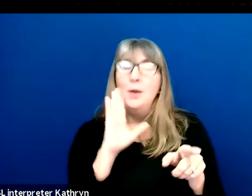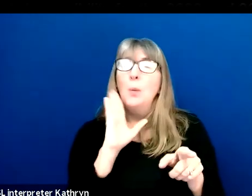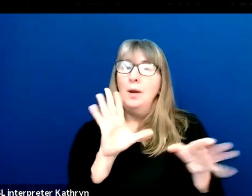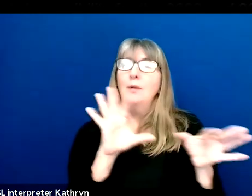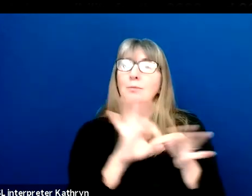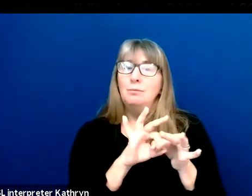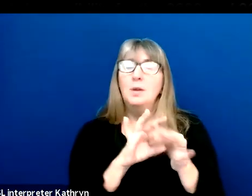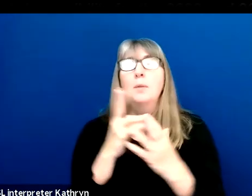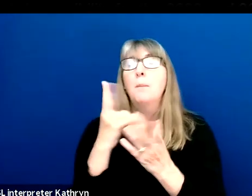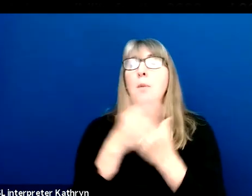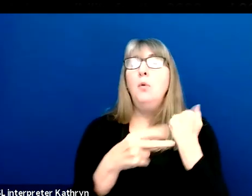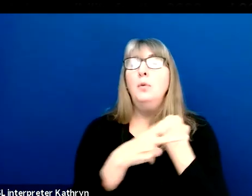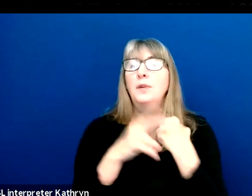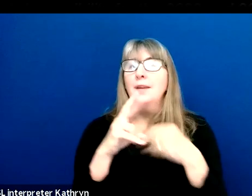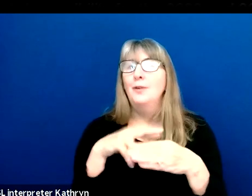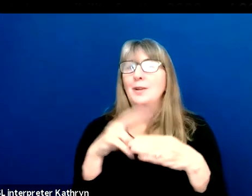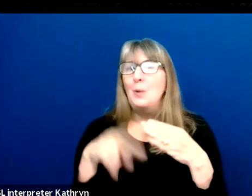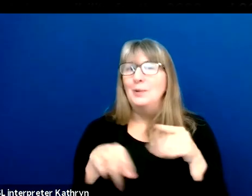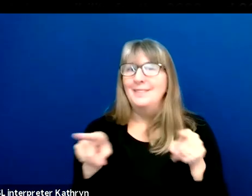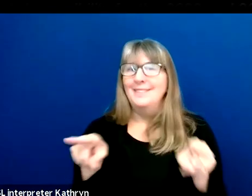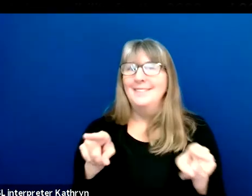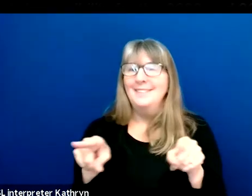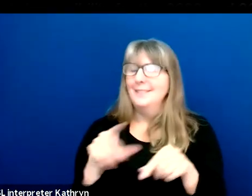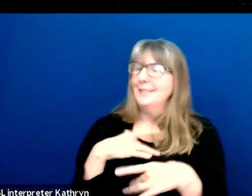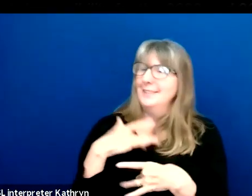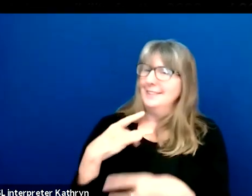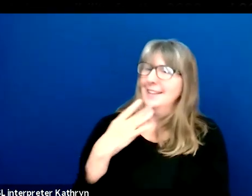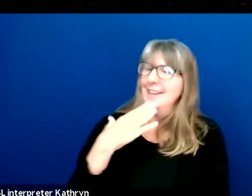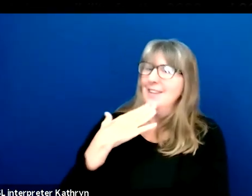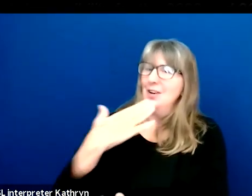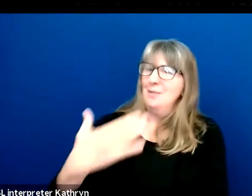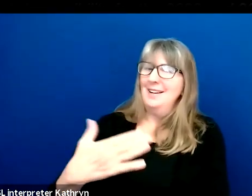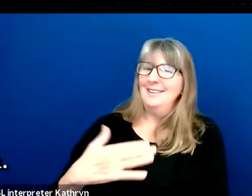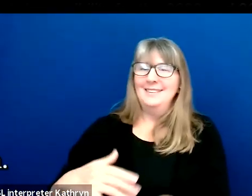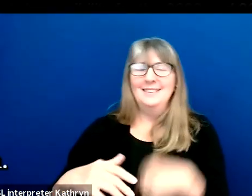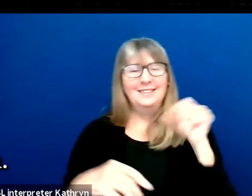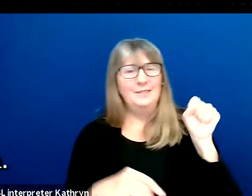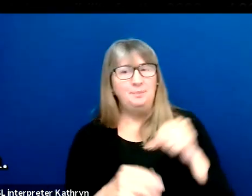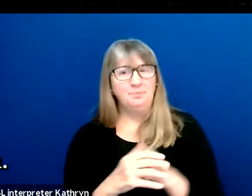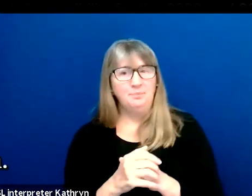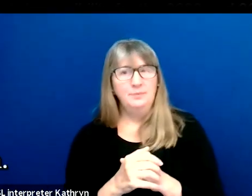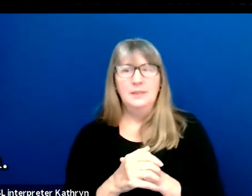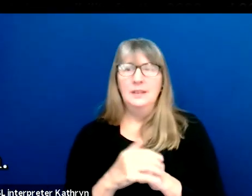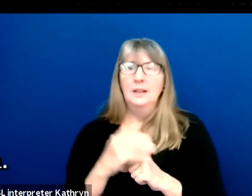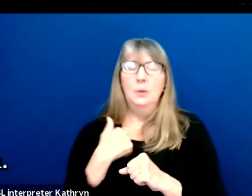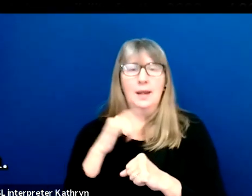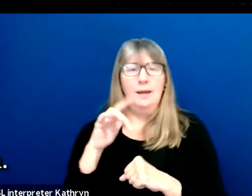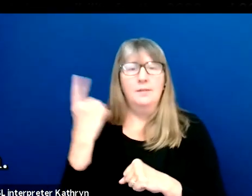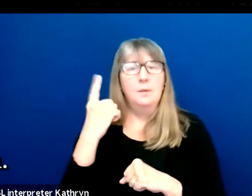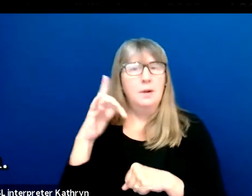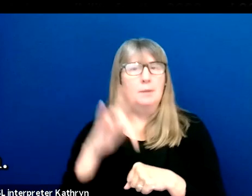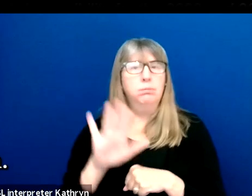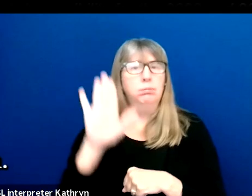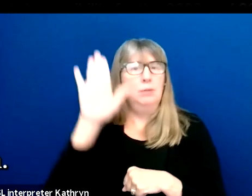the results. So very interesting. Thank you very much. We have a hand raised for